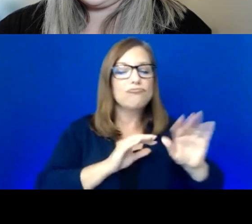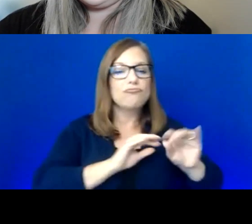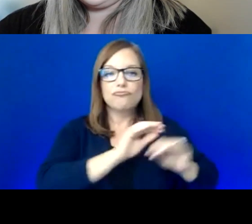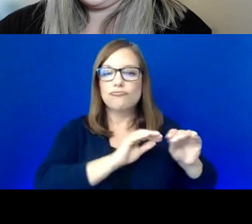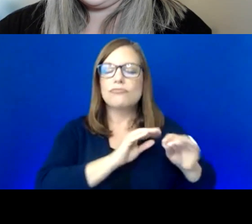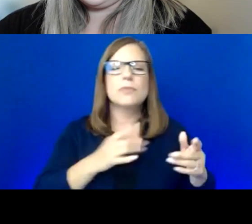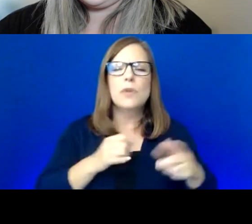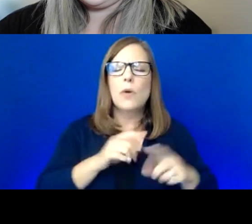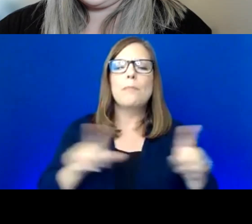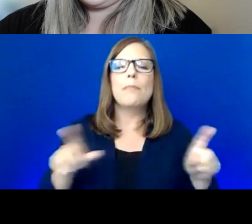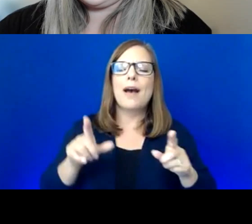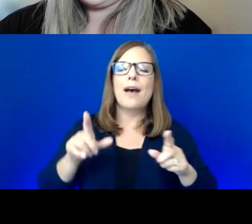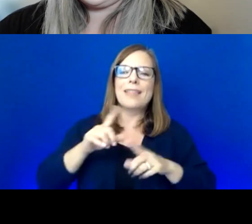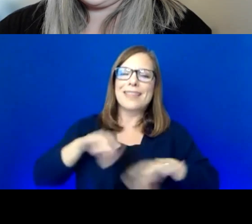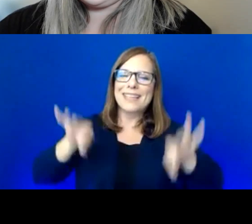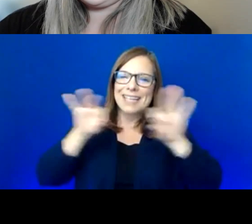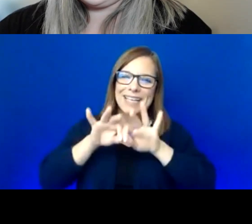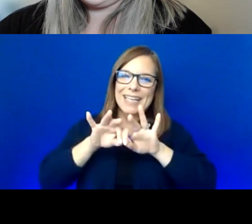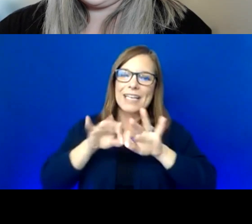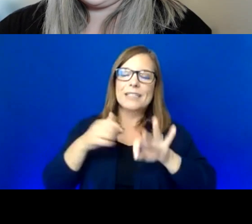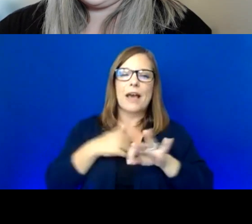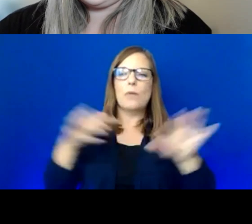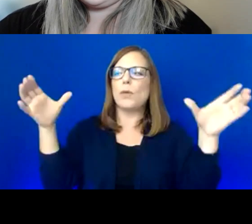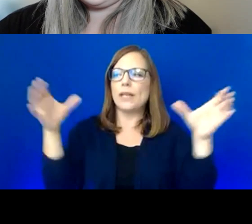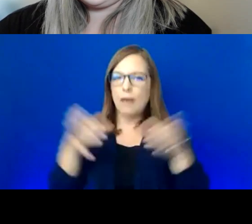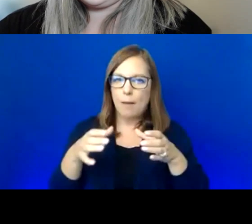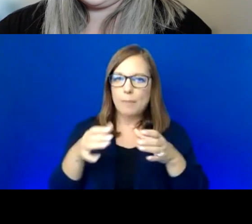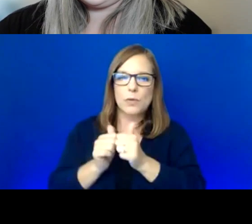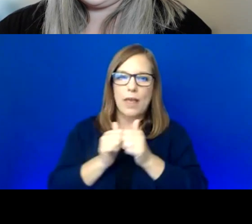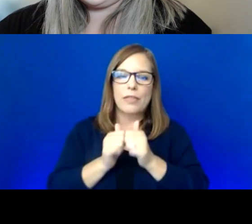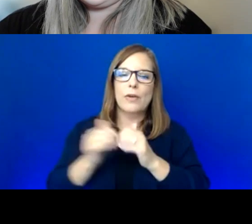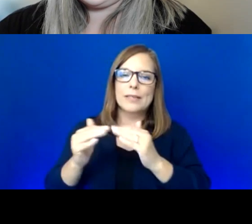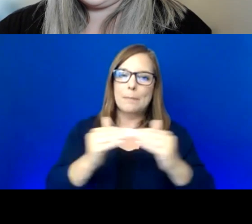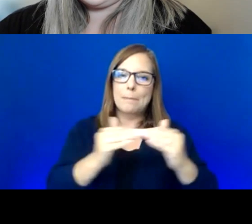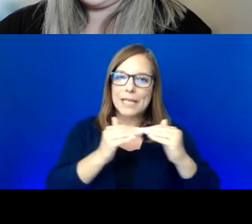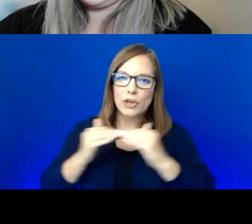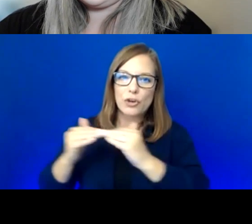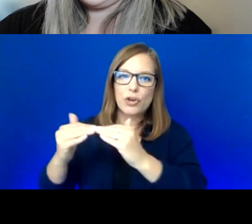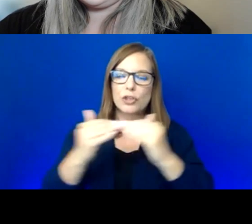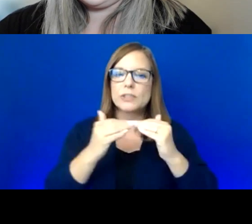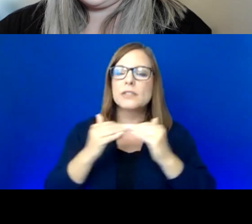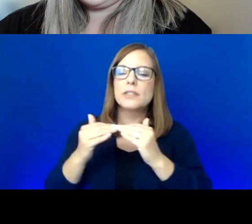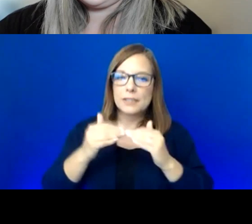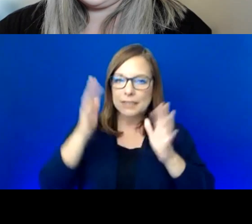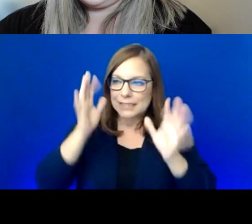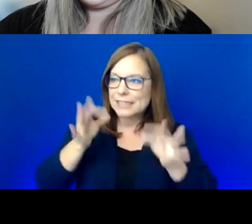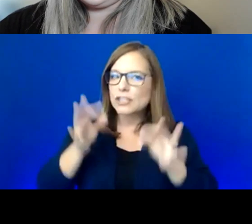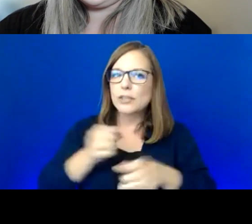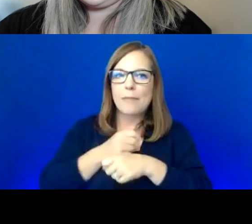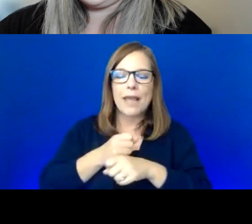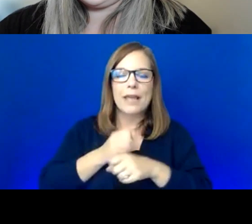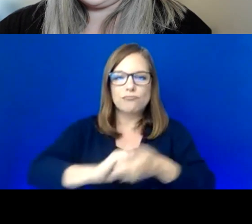to the table as peers, as equal decision makers, collectively building out what